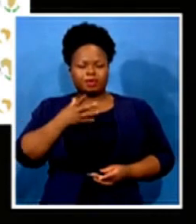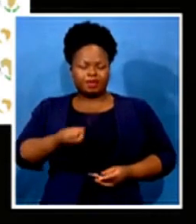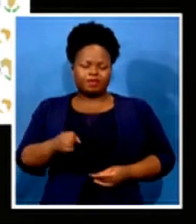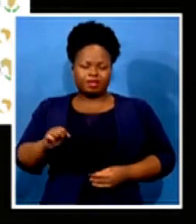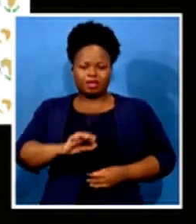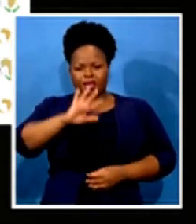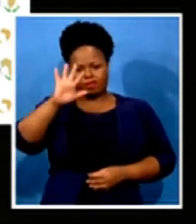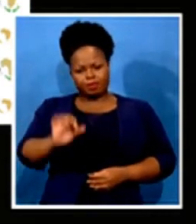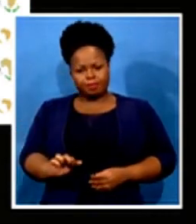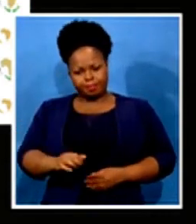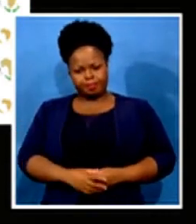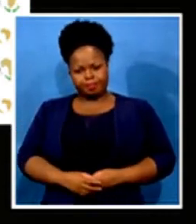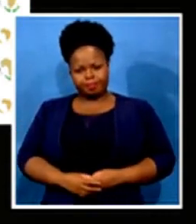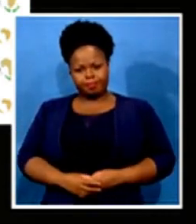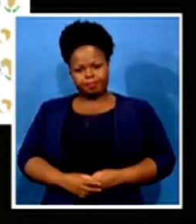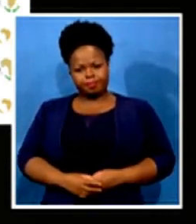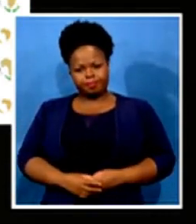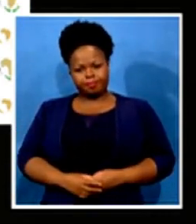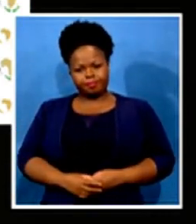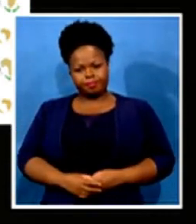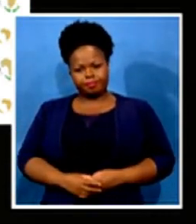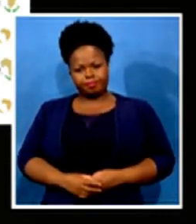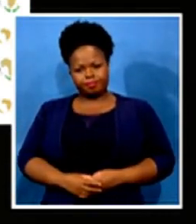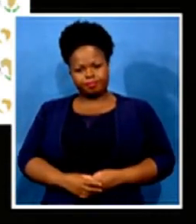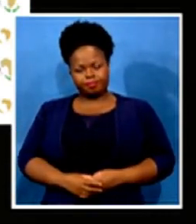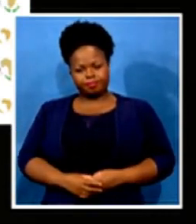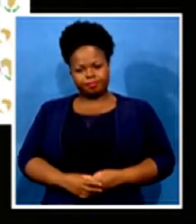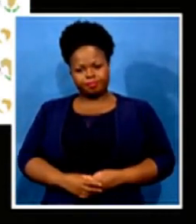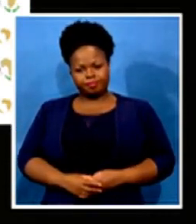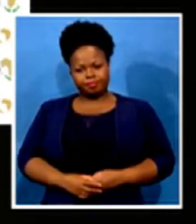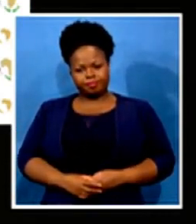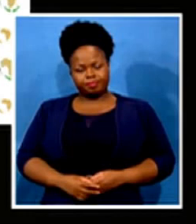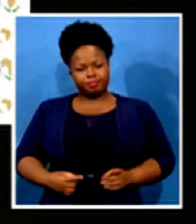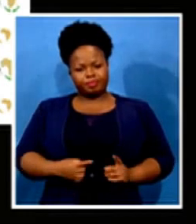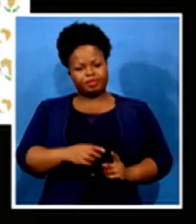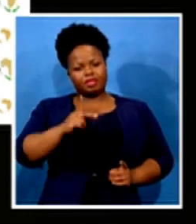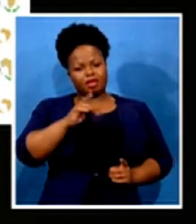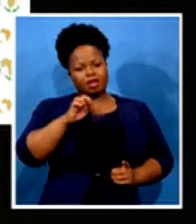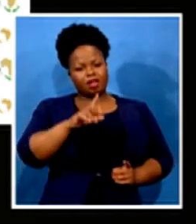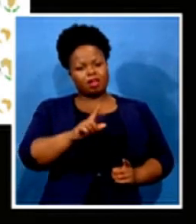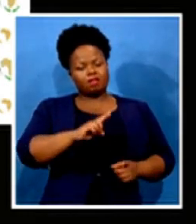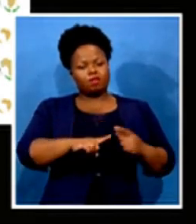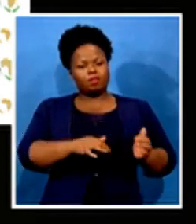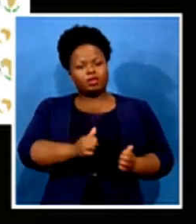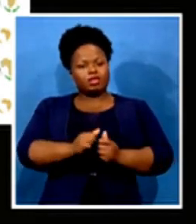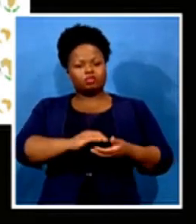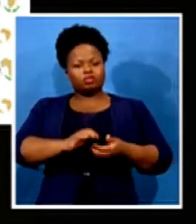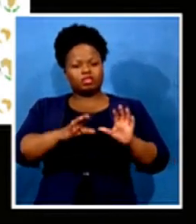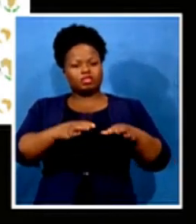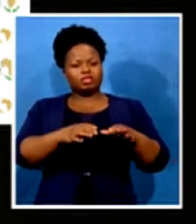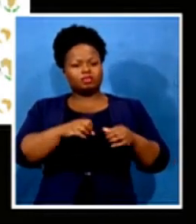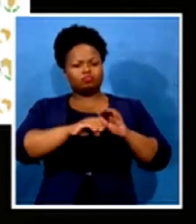All right. Cara Anna from Associated Press starts by observing that African officials have